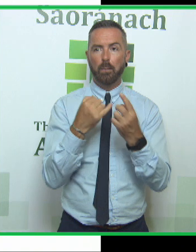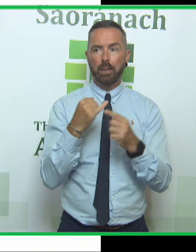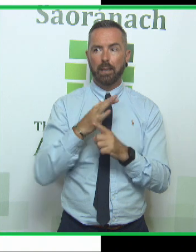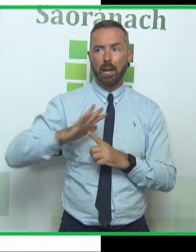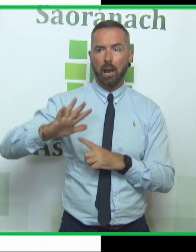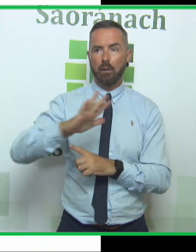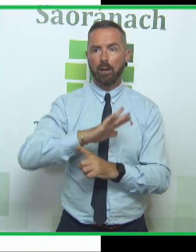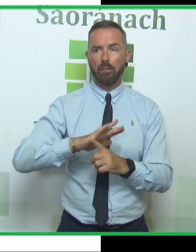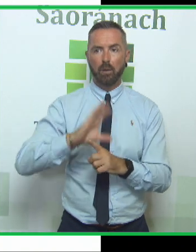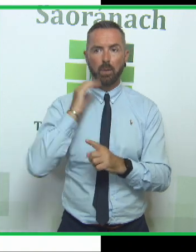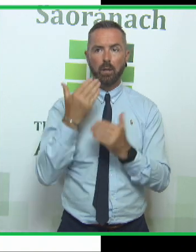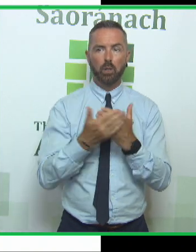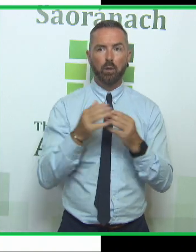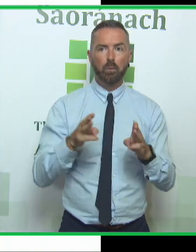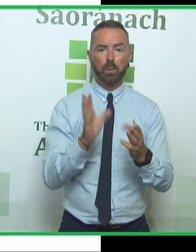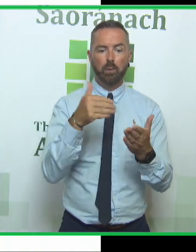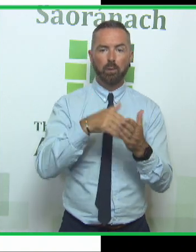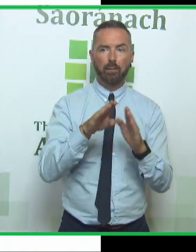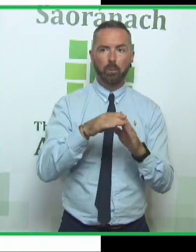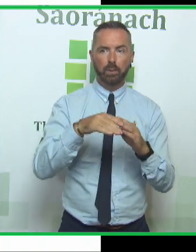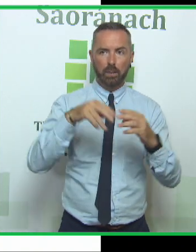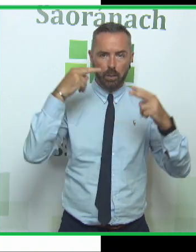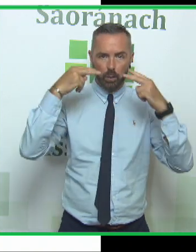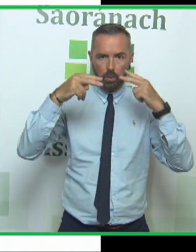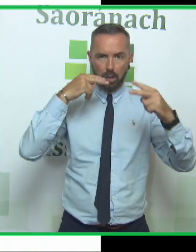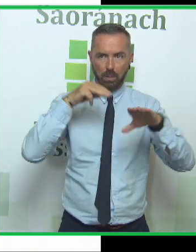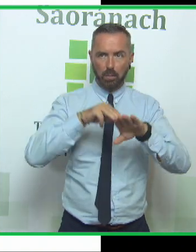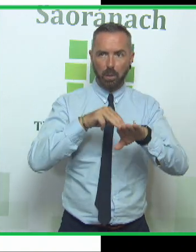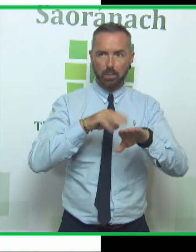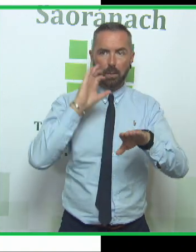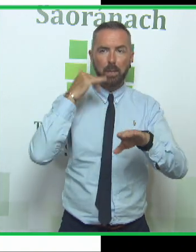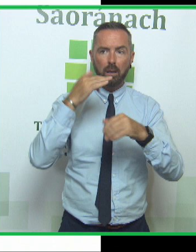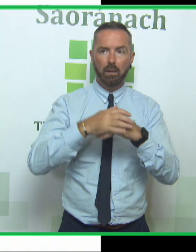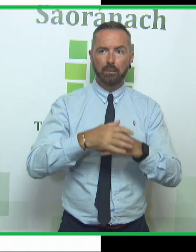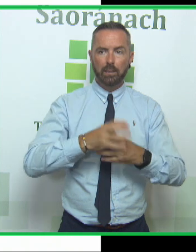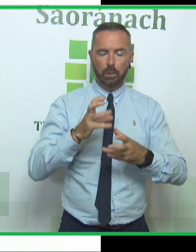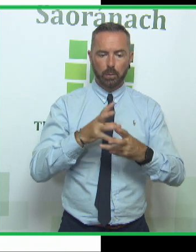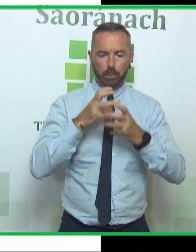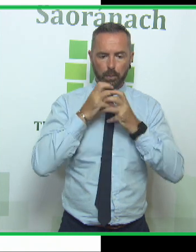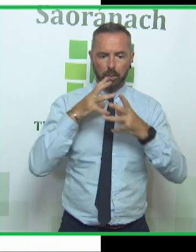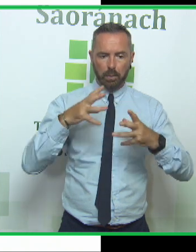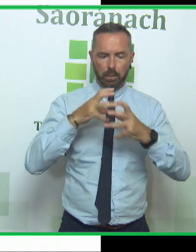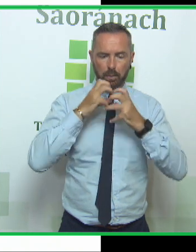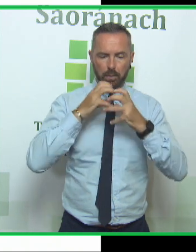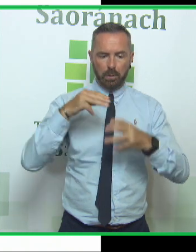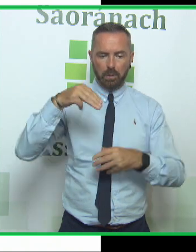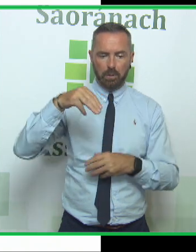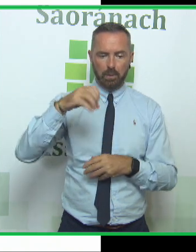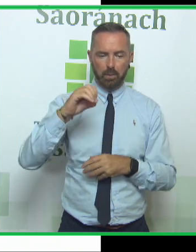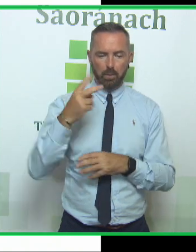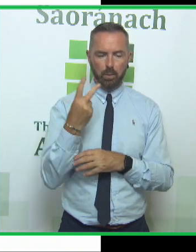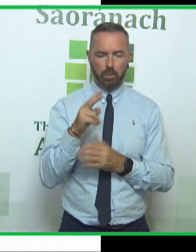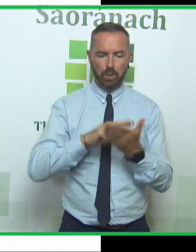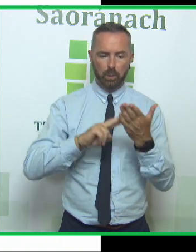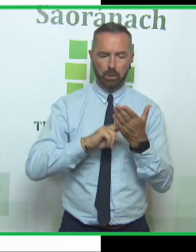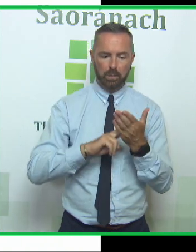because young people are presenting with neurological difficulties, movement difficulties because of the frequency of nitrous oxide use. Ketamine